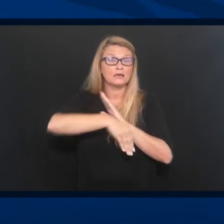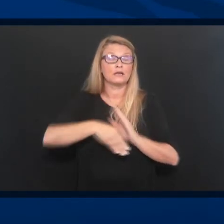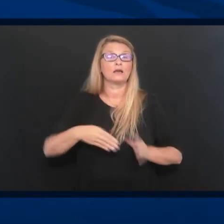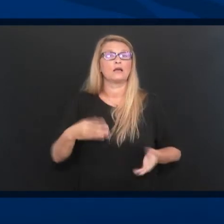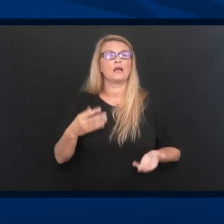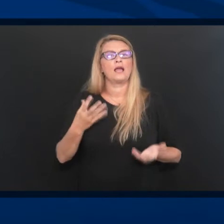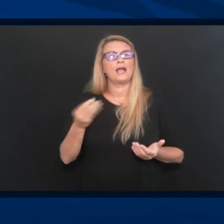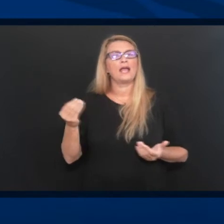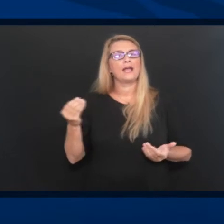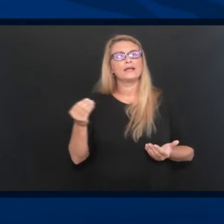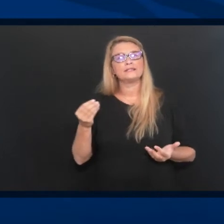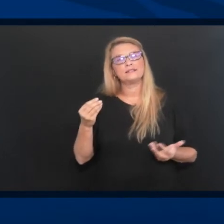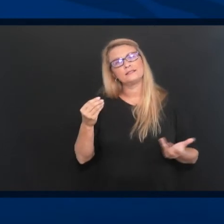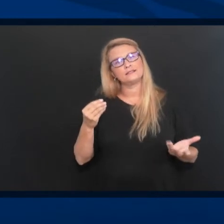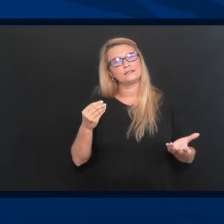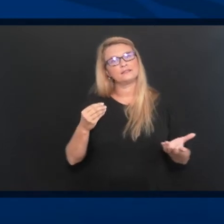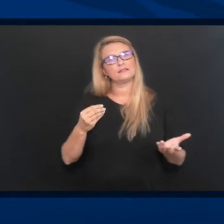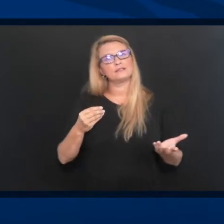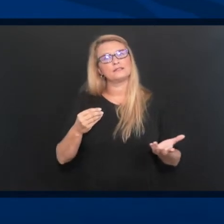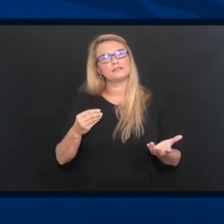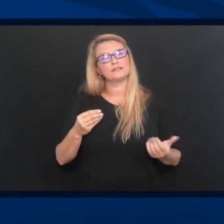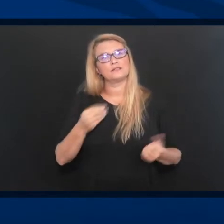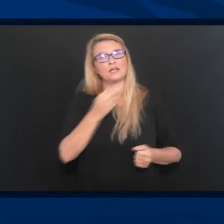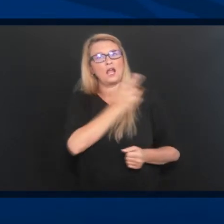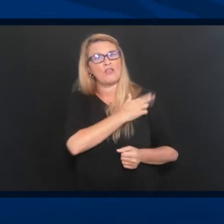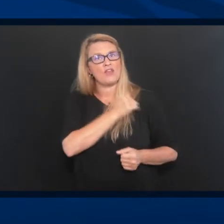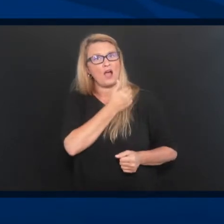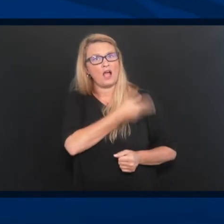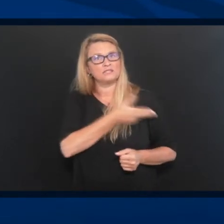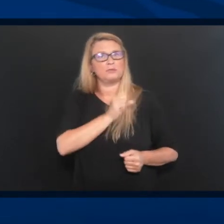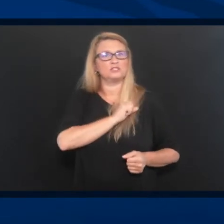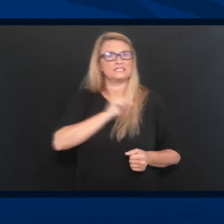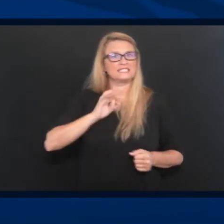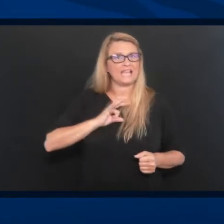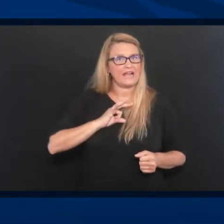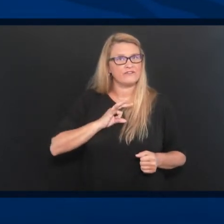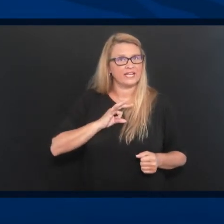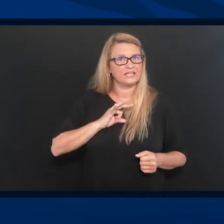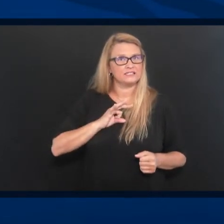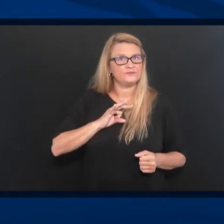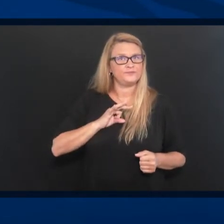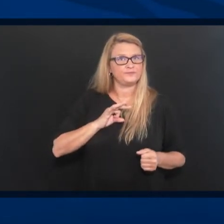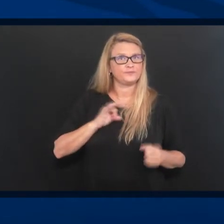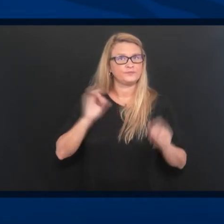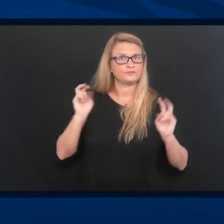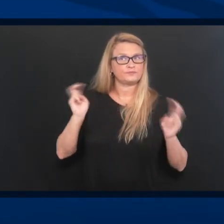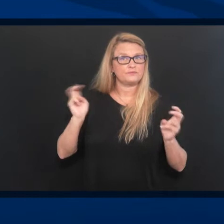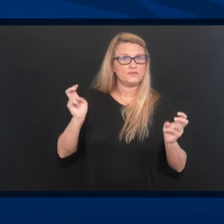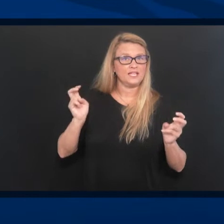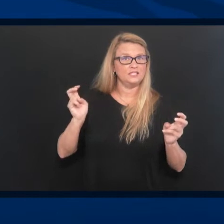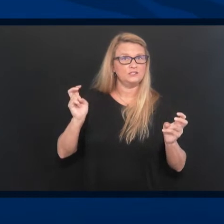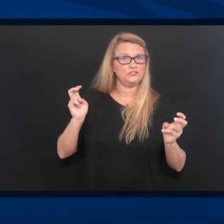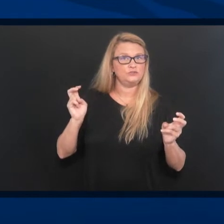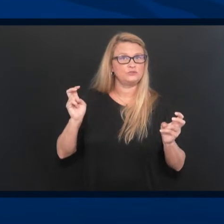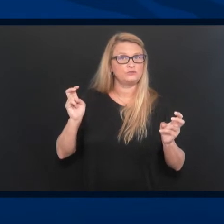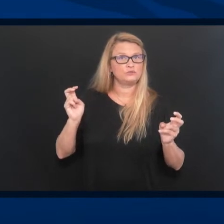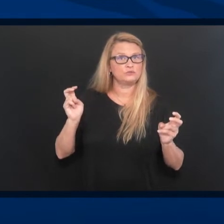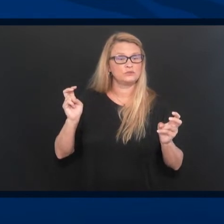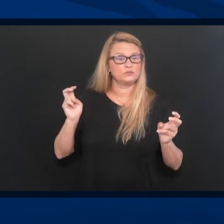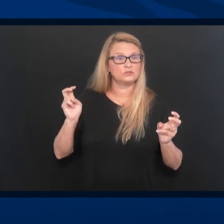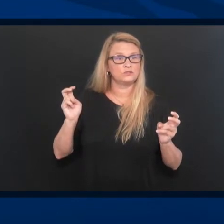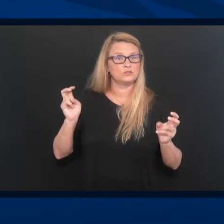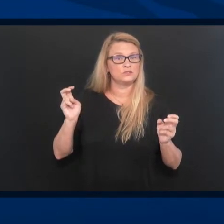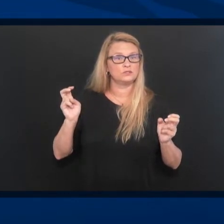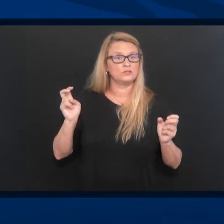onto the hospital staffing issue that Hoyer discussed. He mentioned